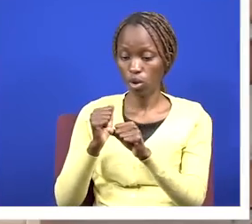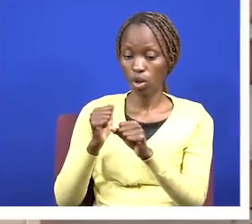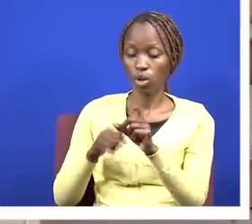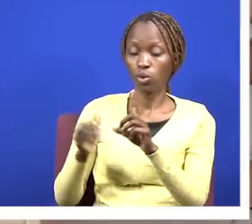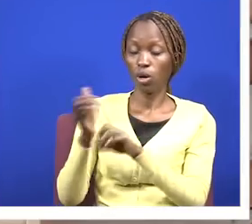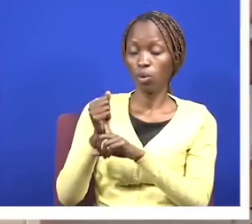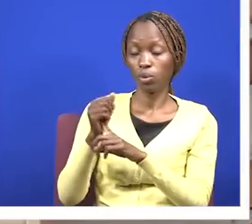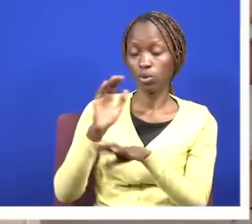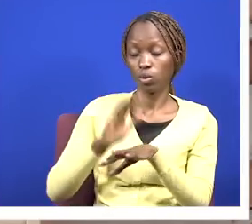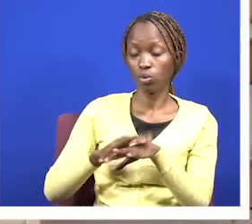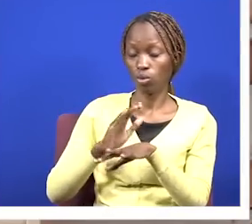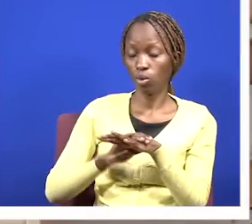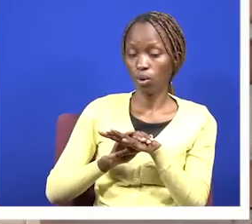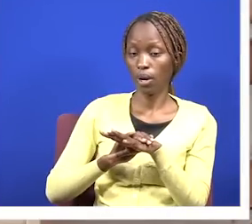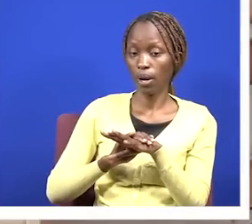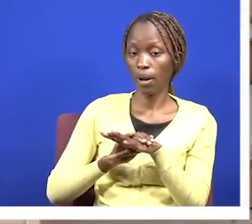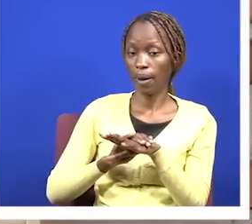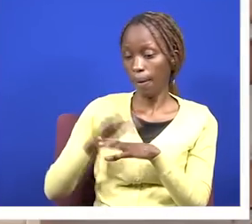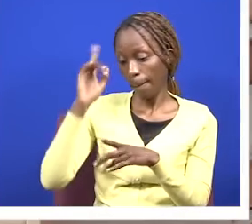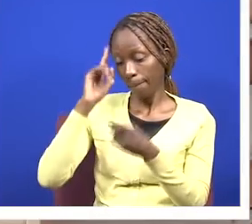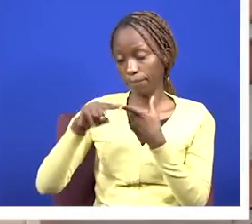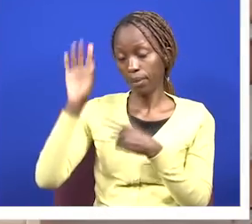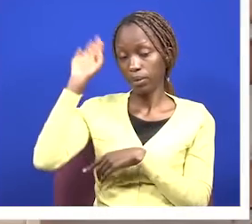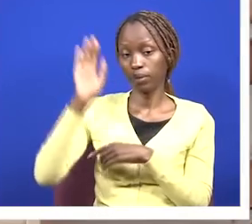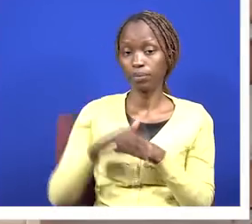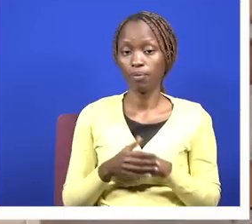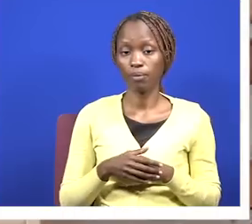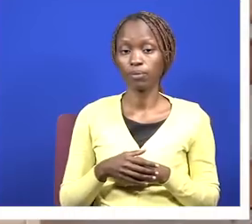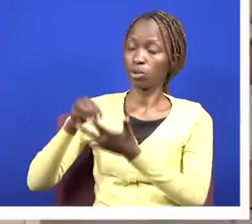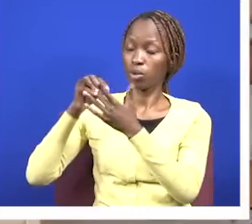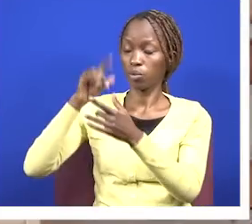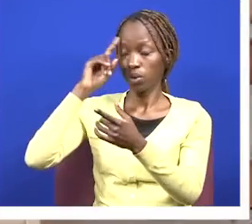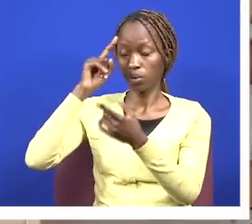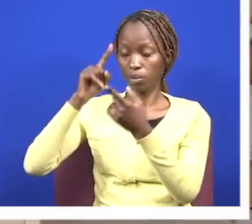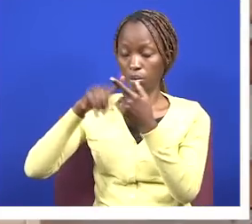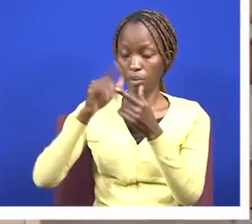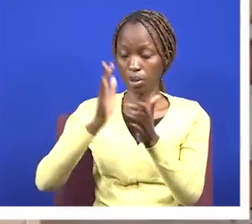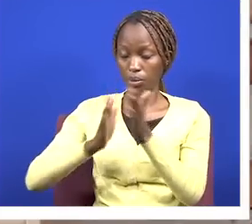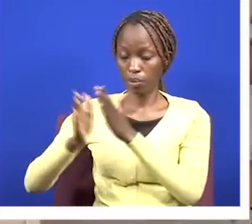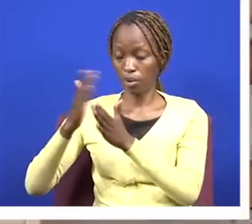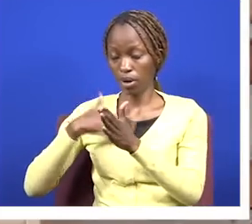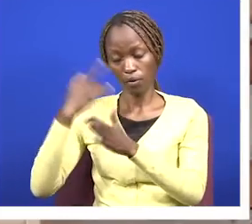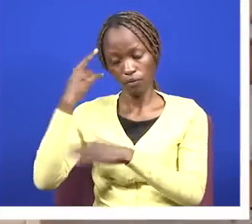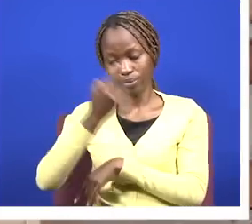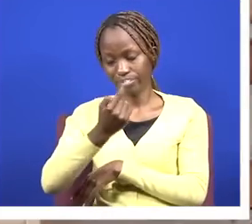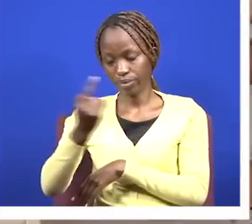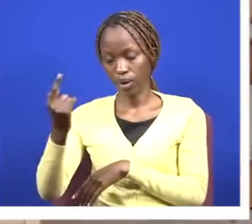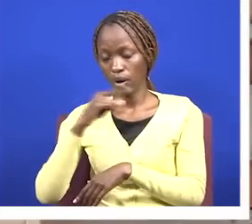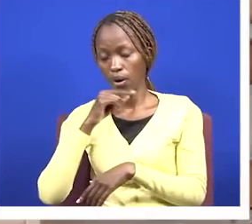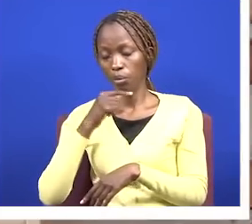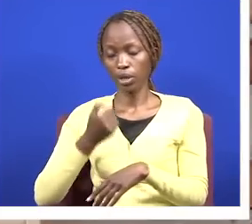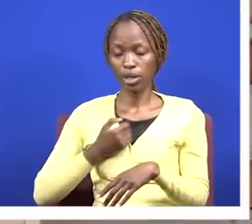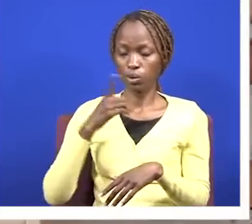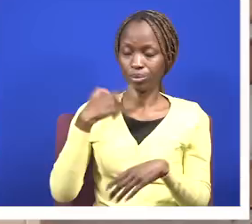good purpose. Boys and girls, that means that God is working in you and me. He